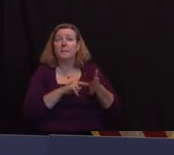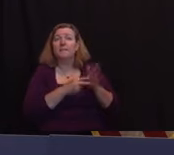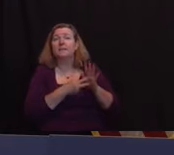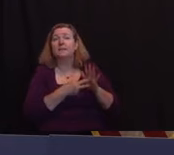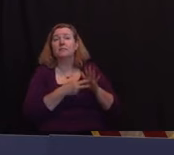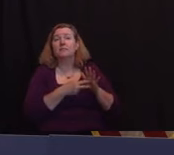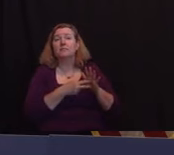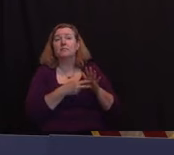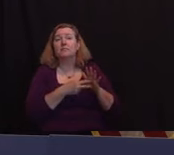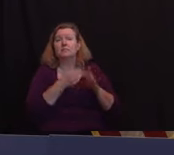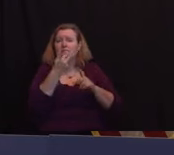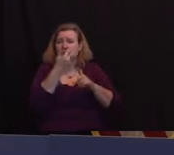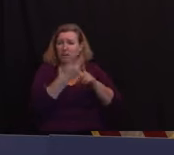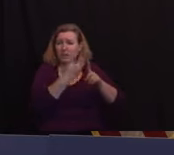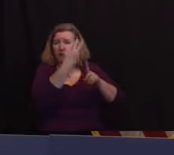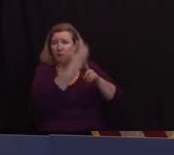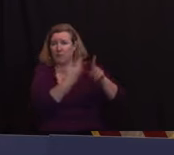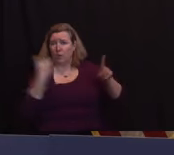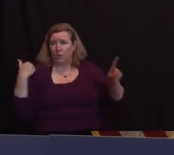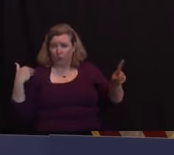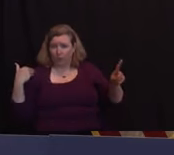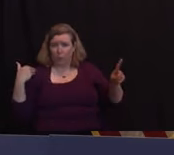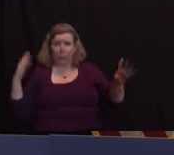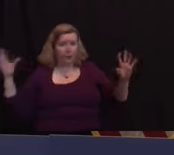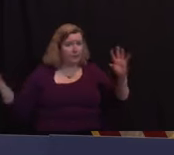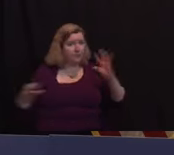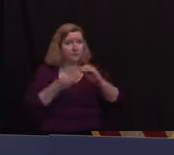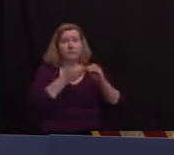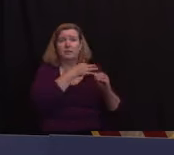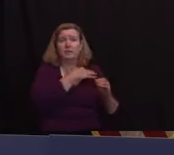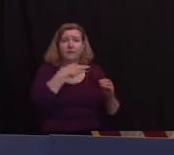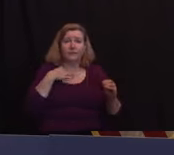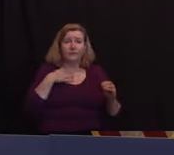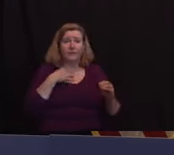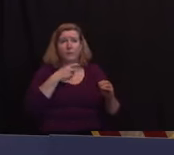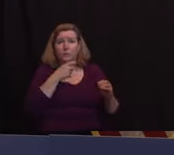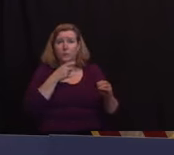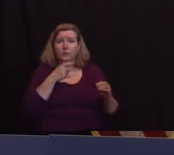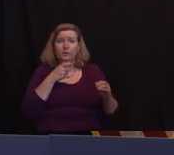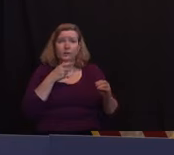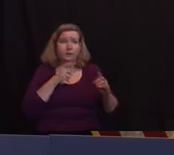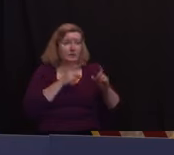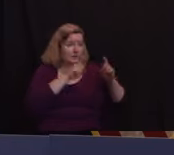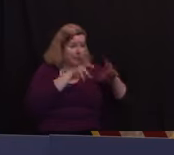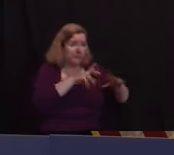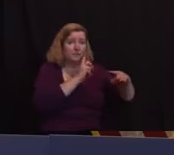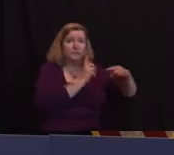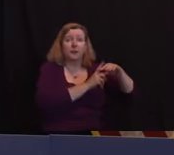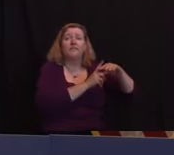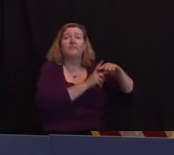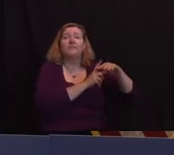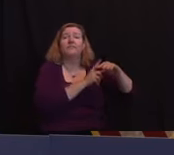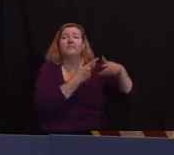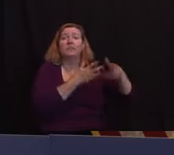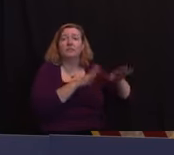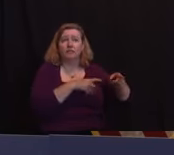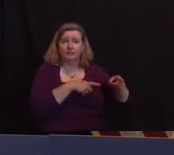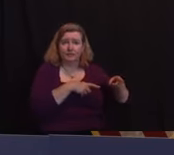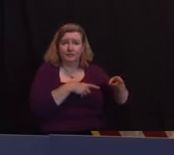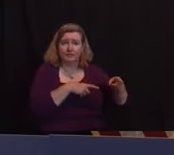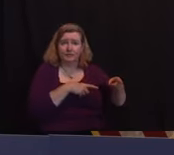the cumulative number of staff that have tested positive is in the 900